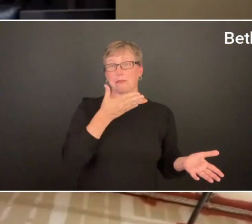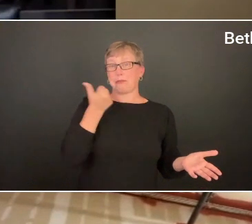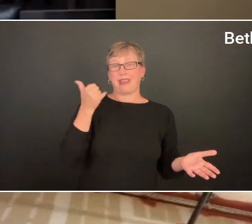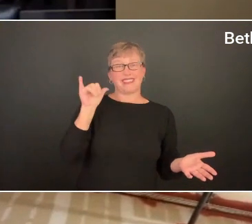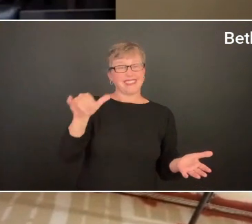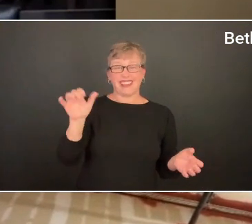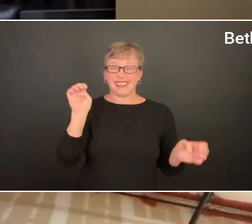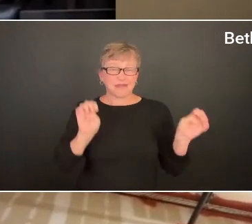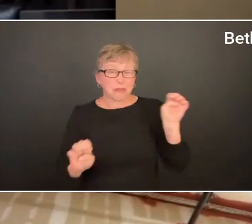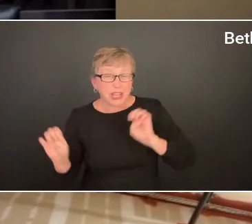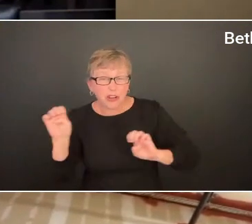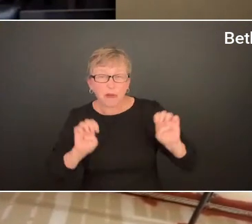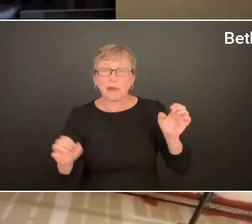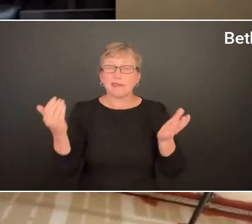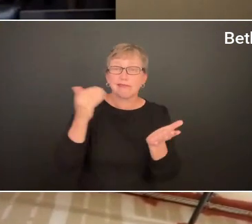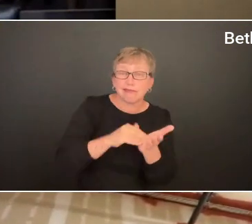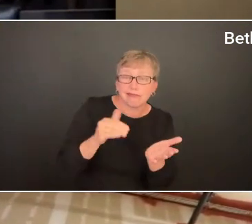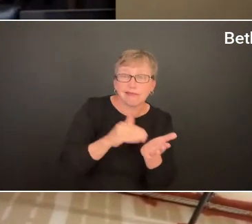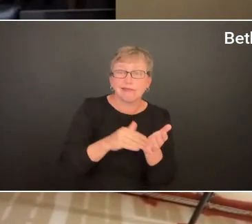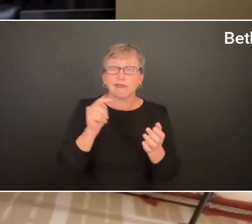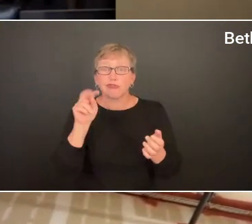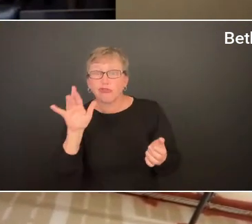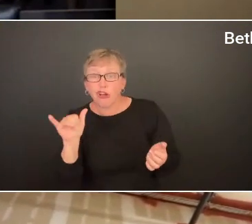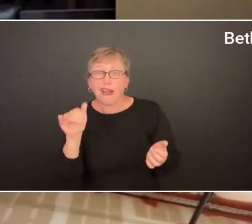that I did and questioning. And